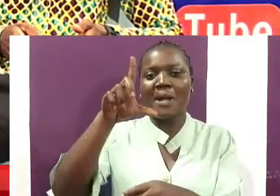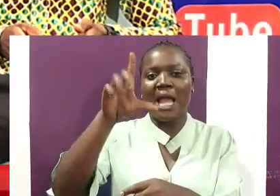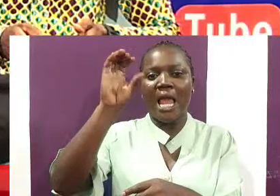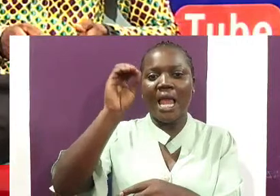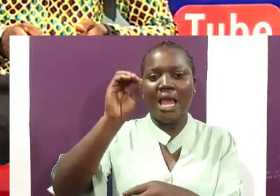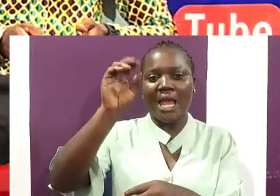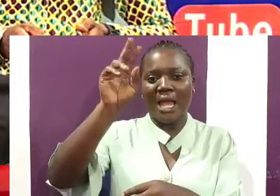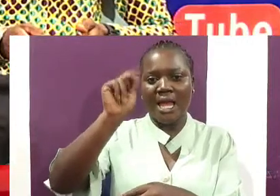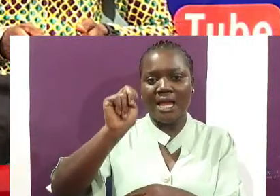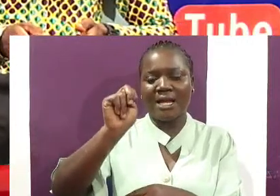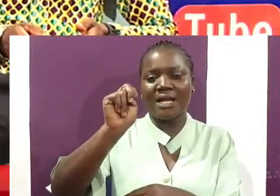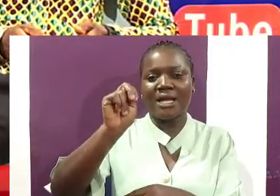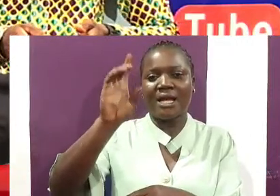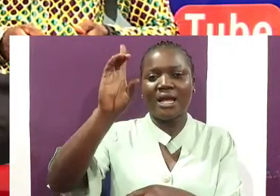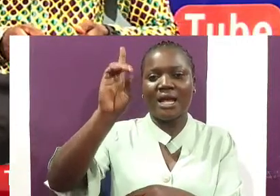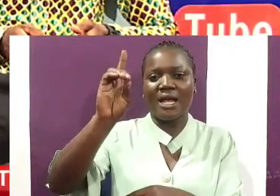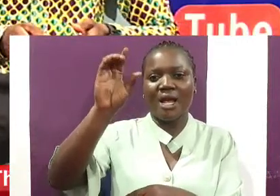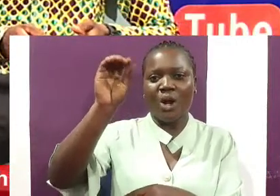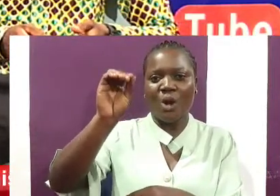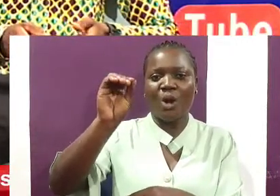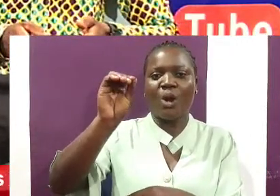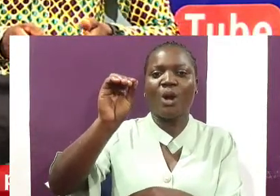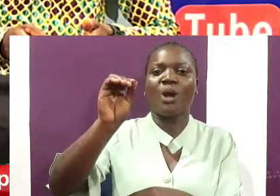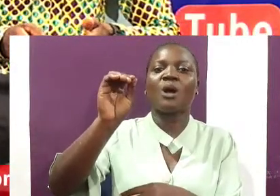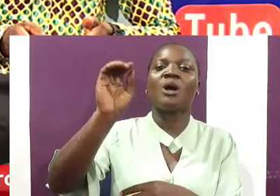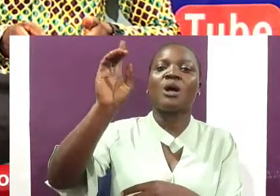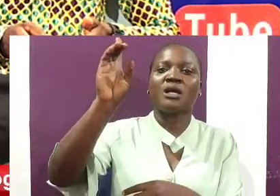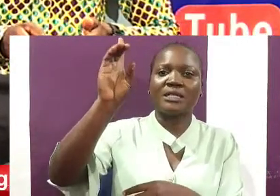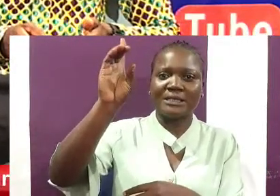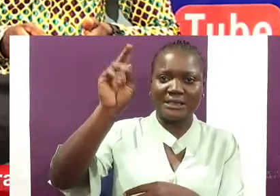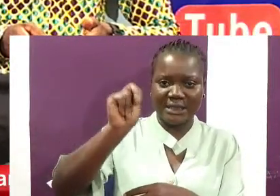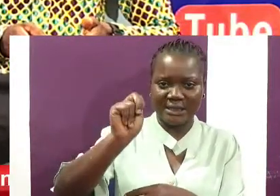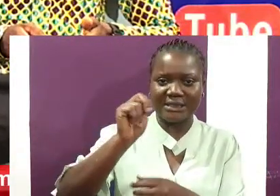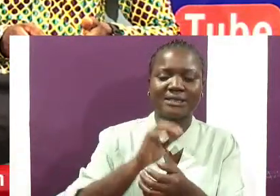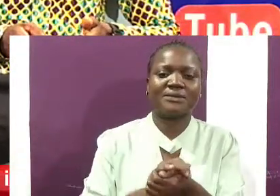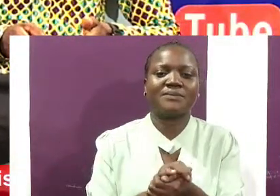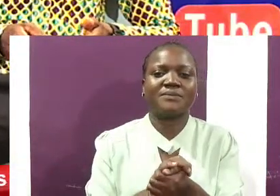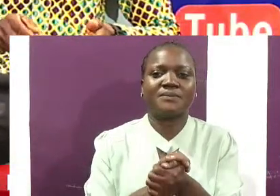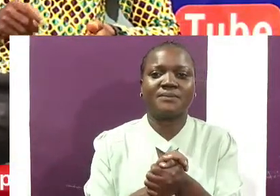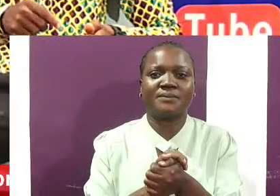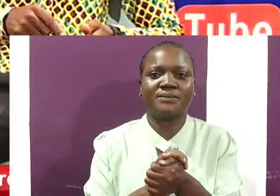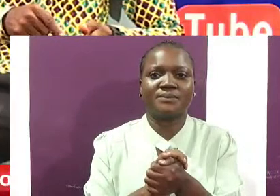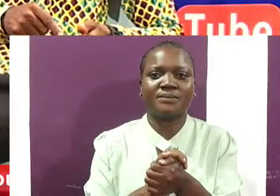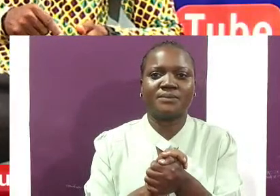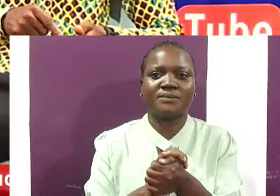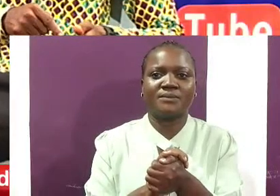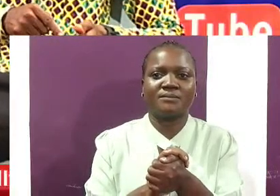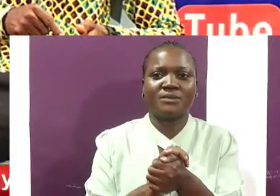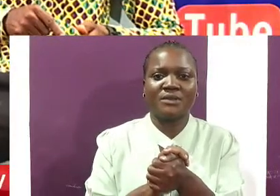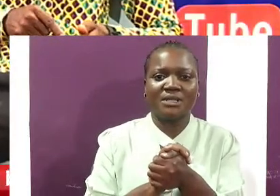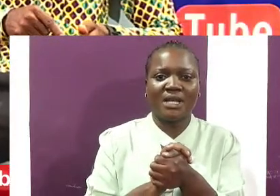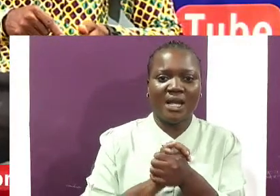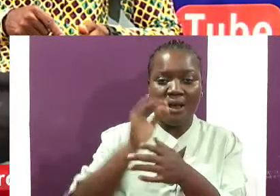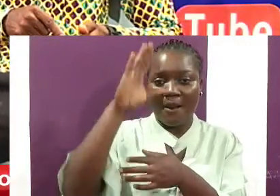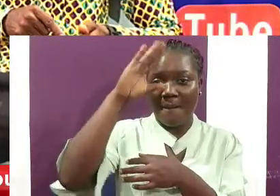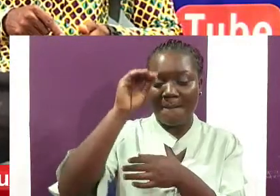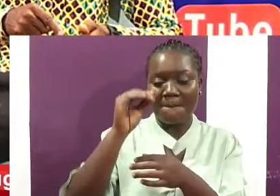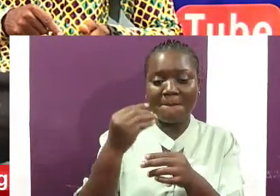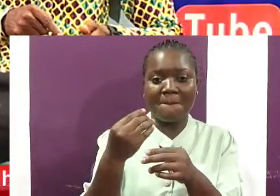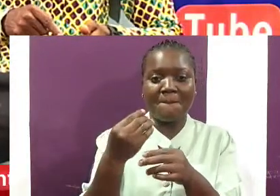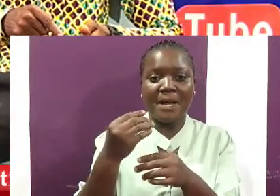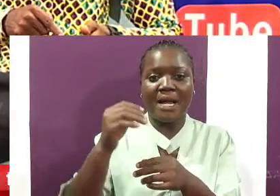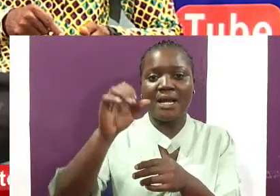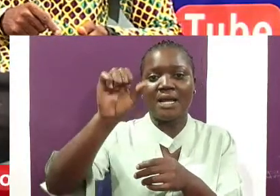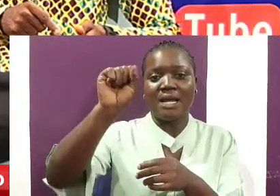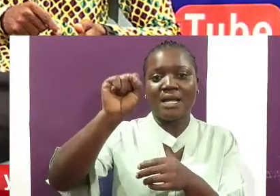I be Oshé. Oshé. Enti nyangu funsha ne pa. Yes. Ana bro set and so set